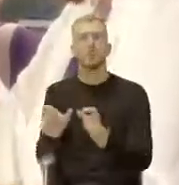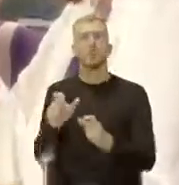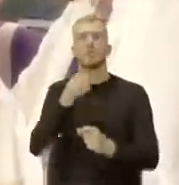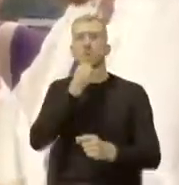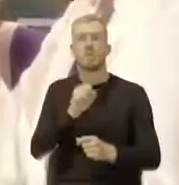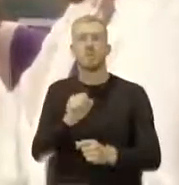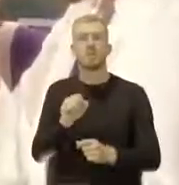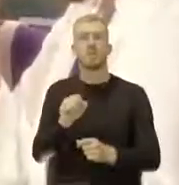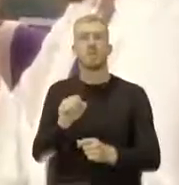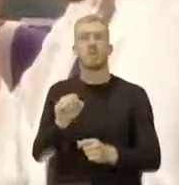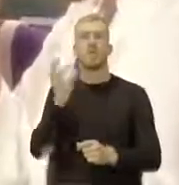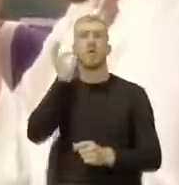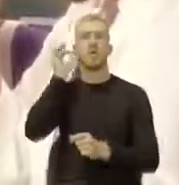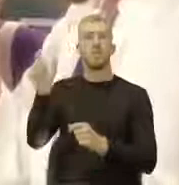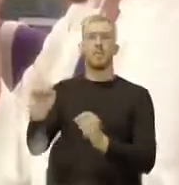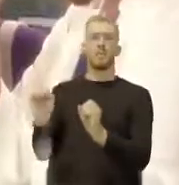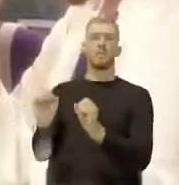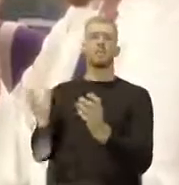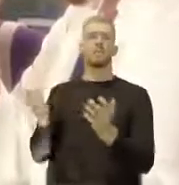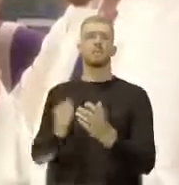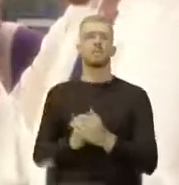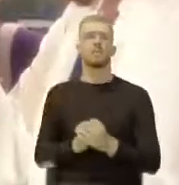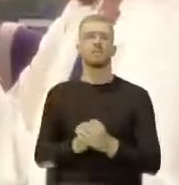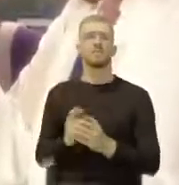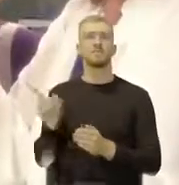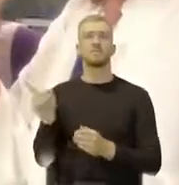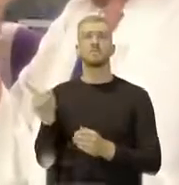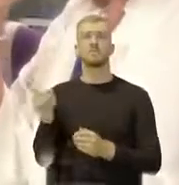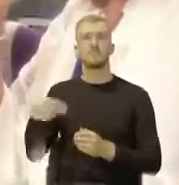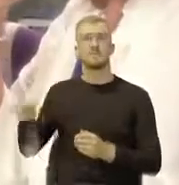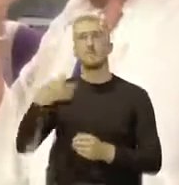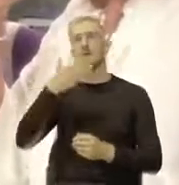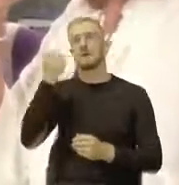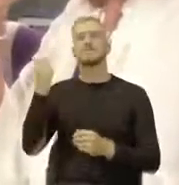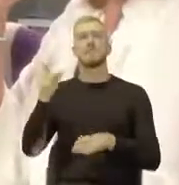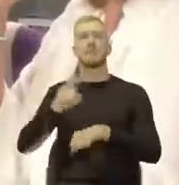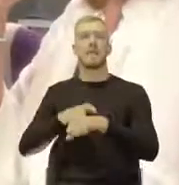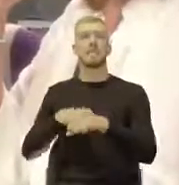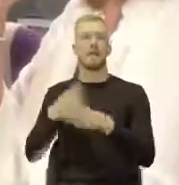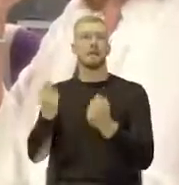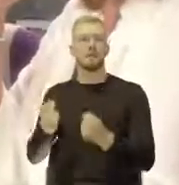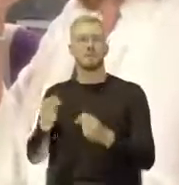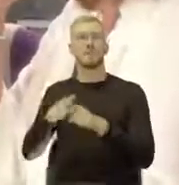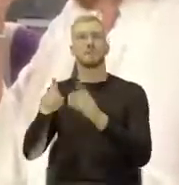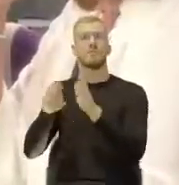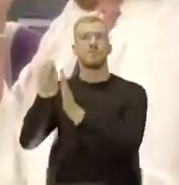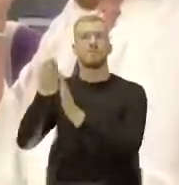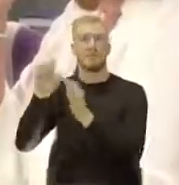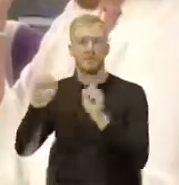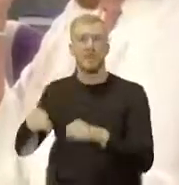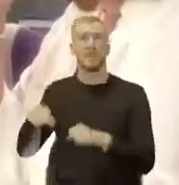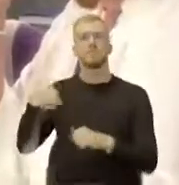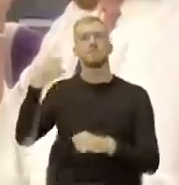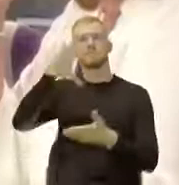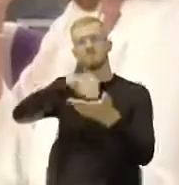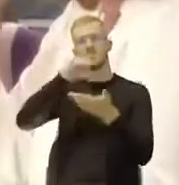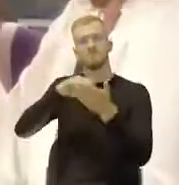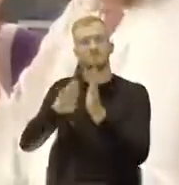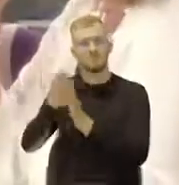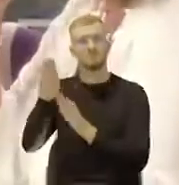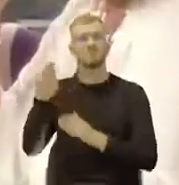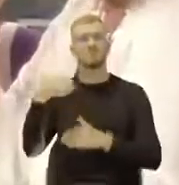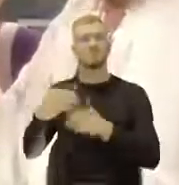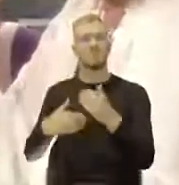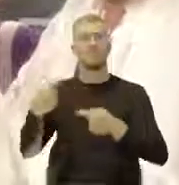social empowerment, and economic autonomy. That's care services. That's what the care system of Bogota is